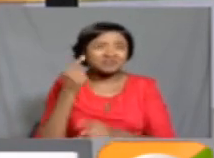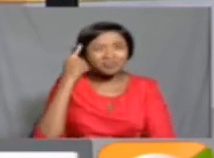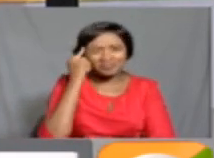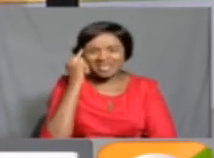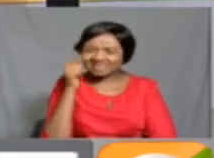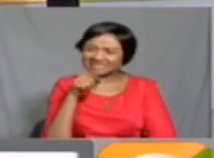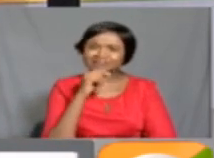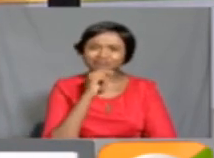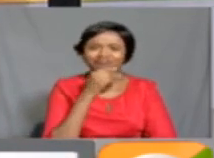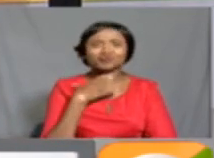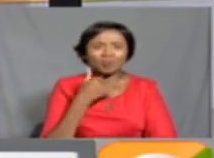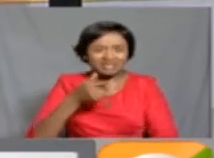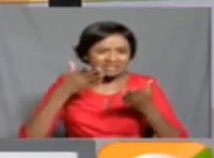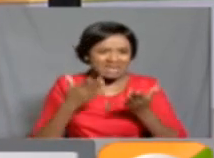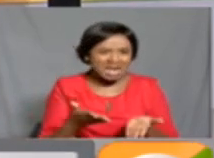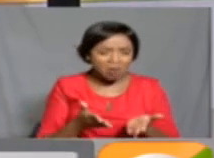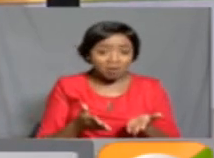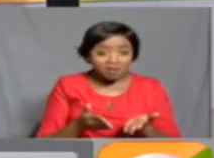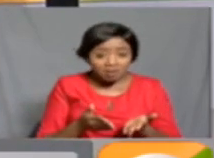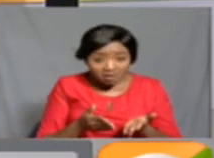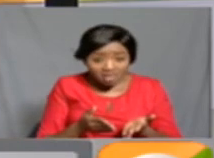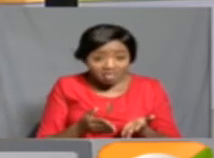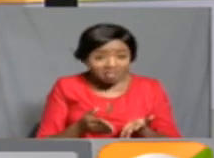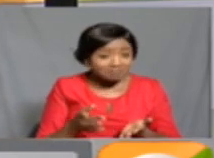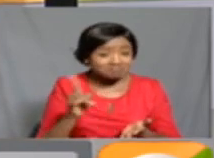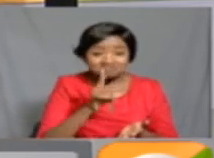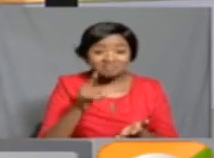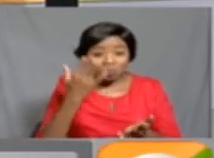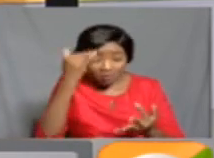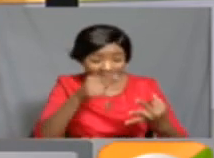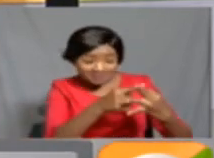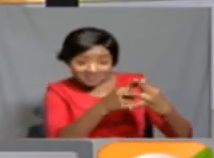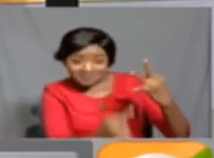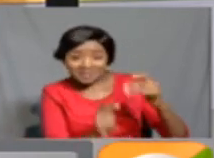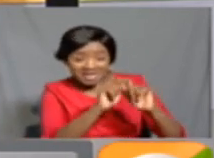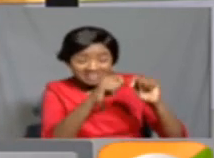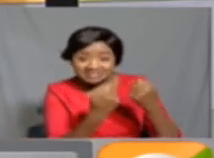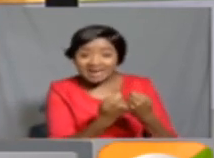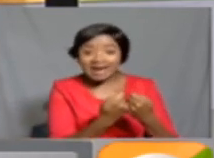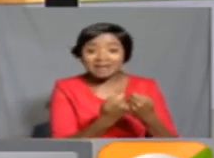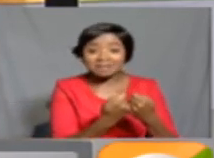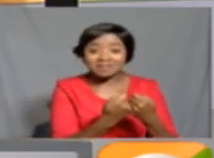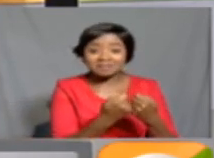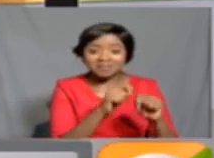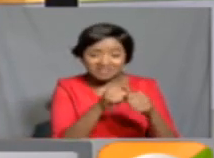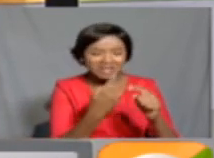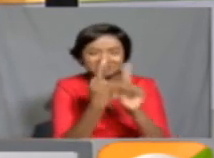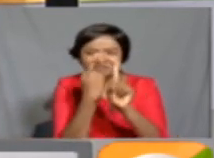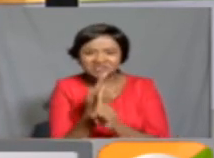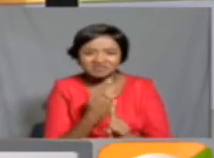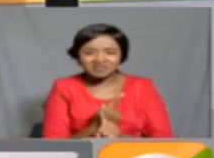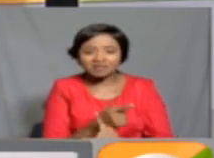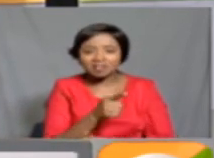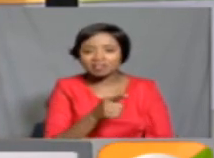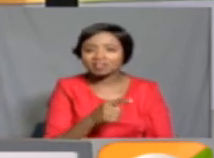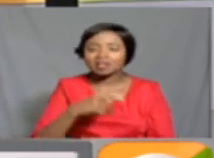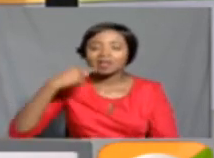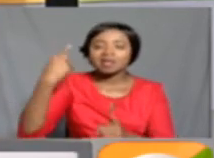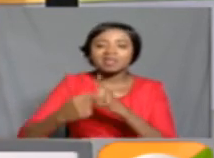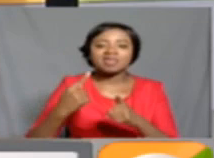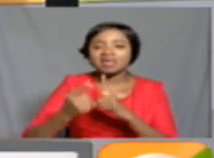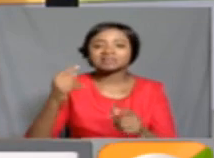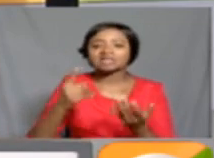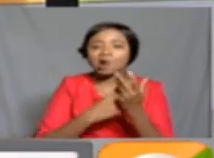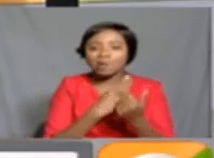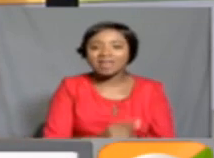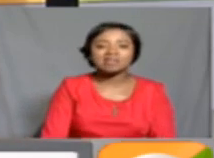now, well, not quite. Of those varieties, well, depending, Hass, Fuerte, or the local variety, take between 3 to 4 years to mature